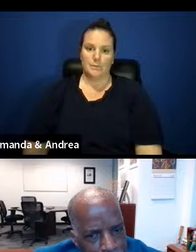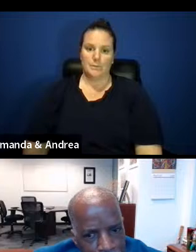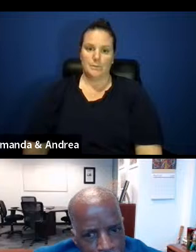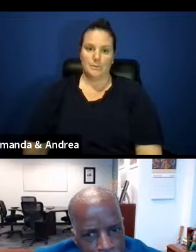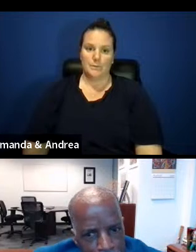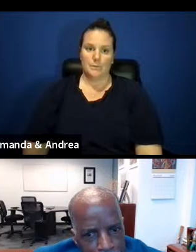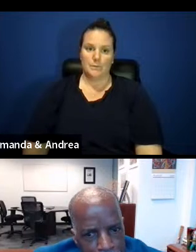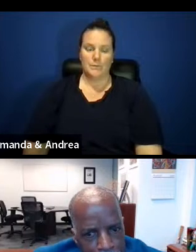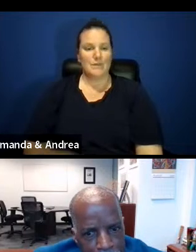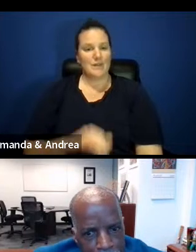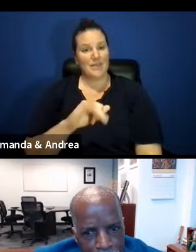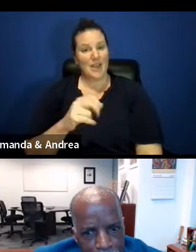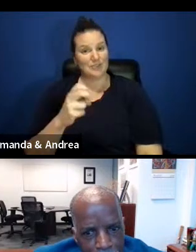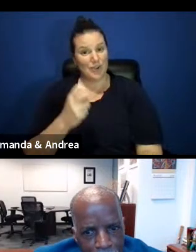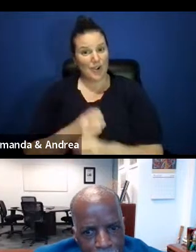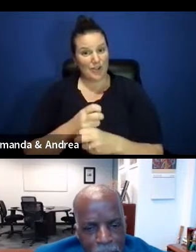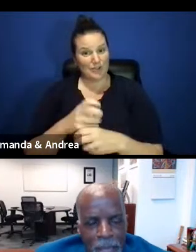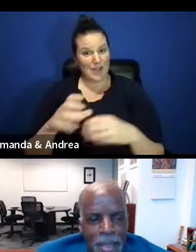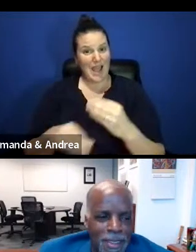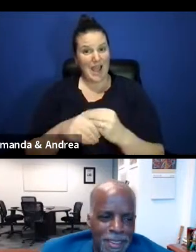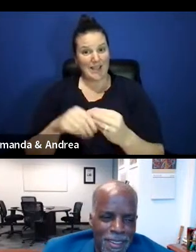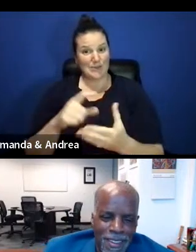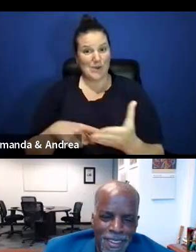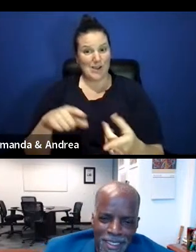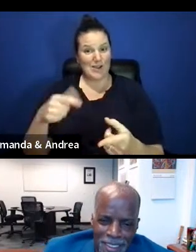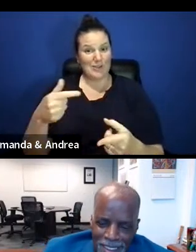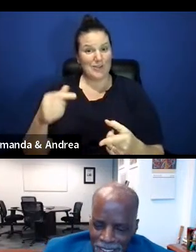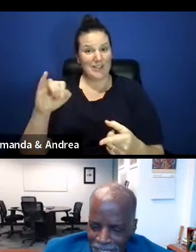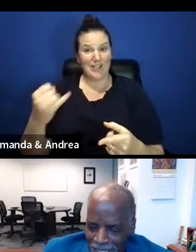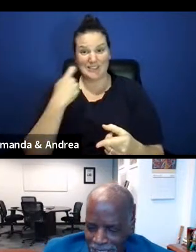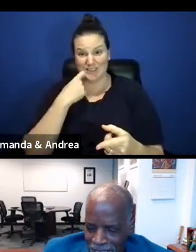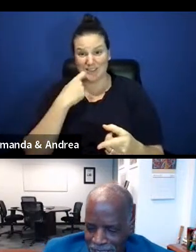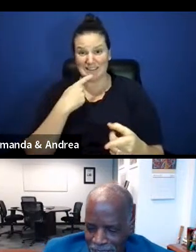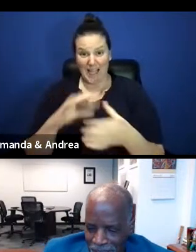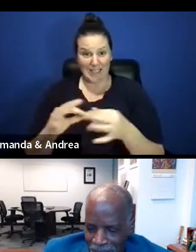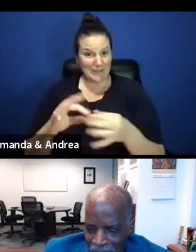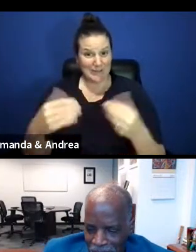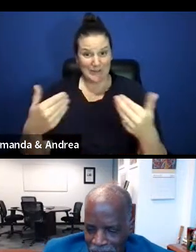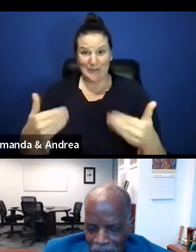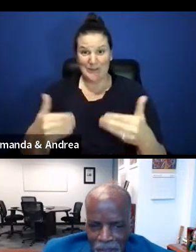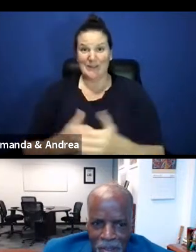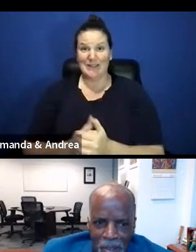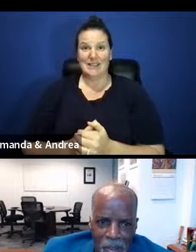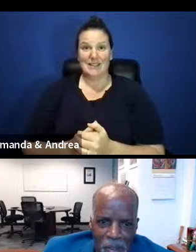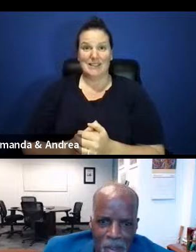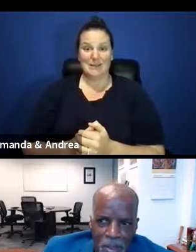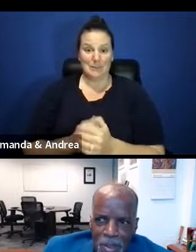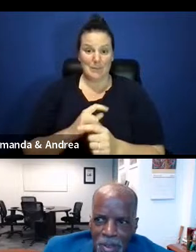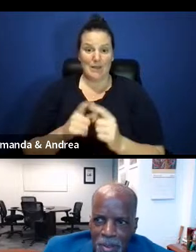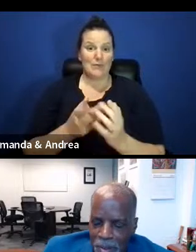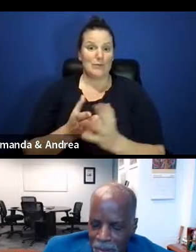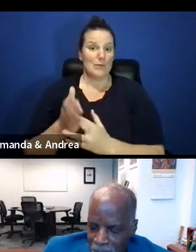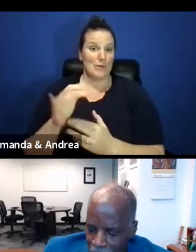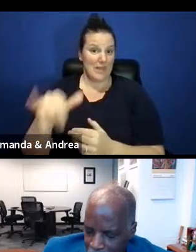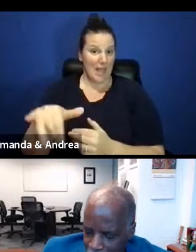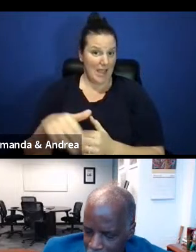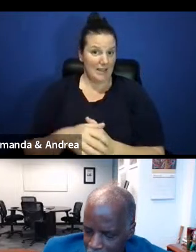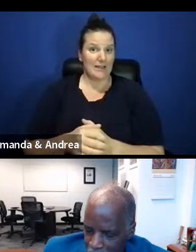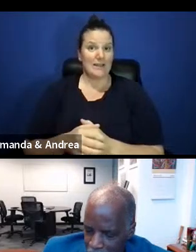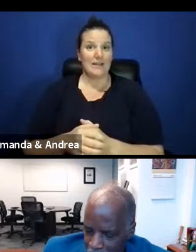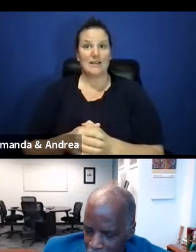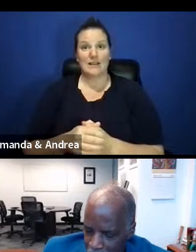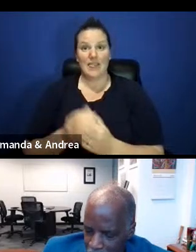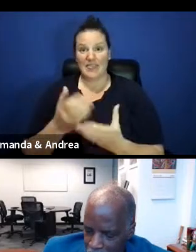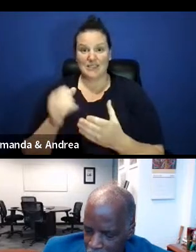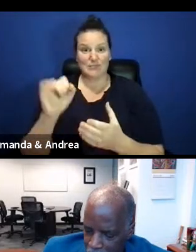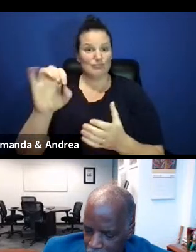Boy, it's really hard to add a whole bunch to what Greg just said, but throw a couple of those, those practical things